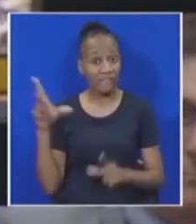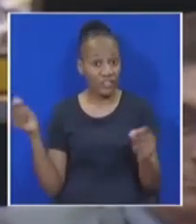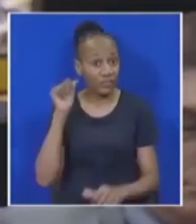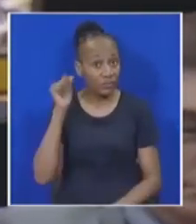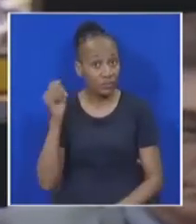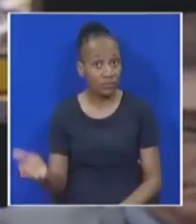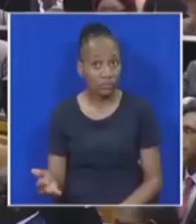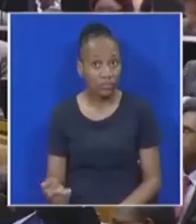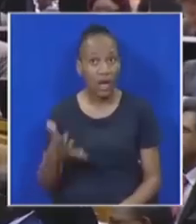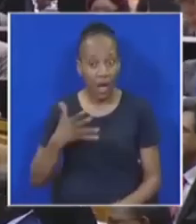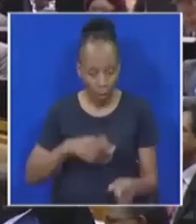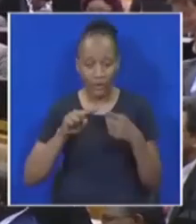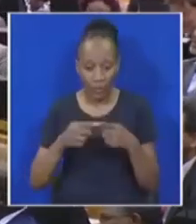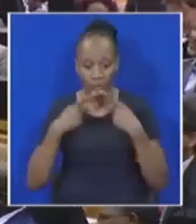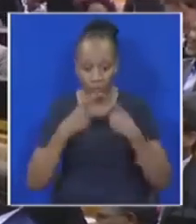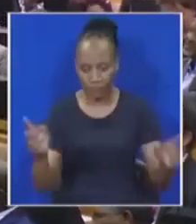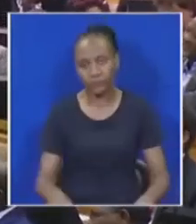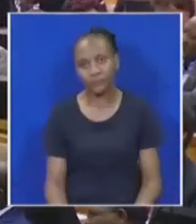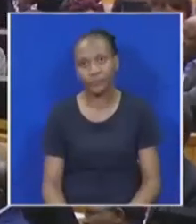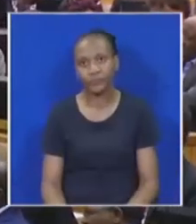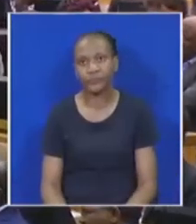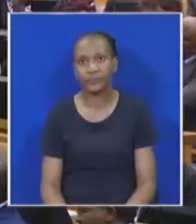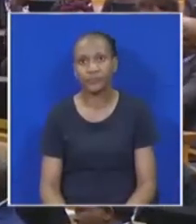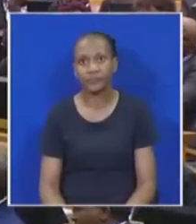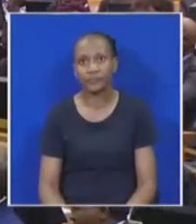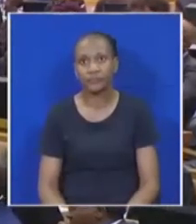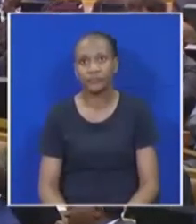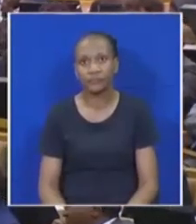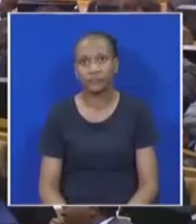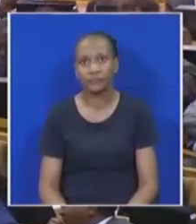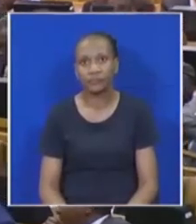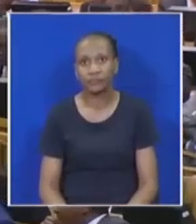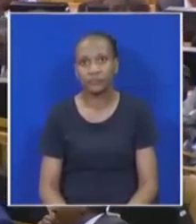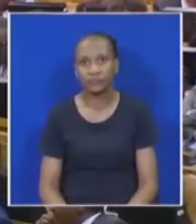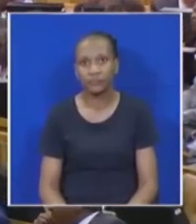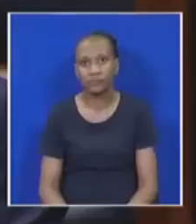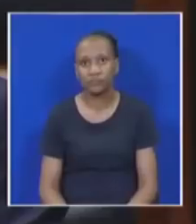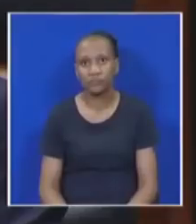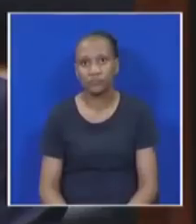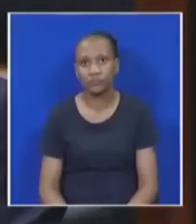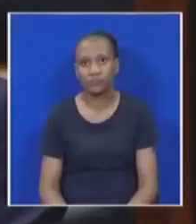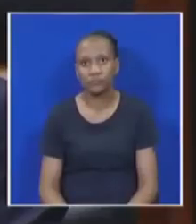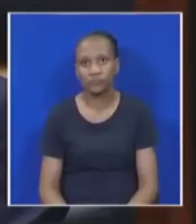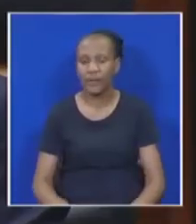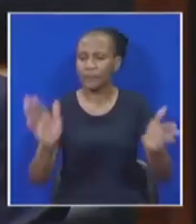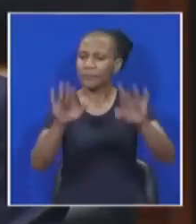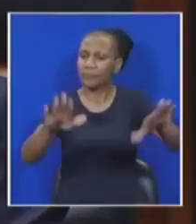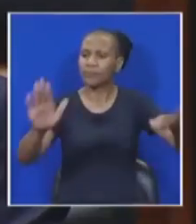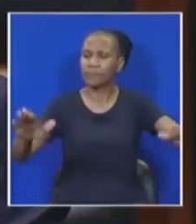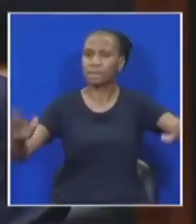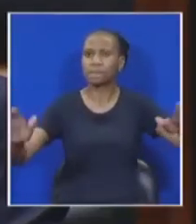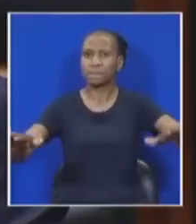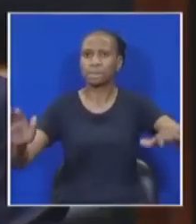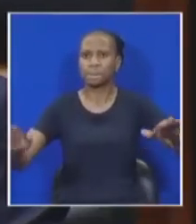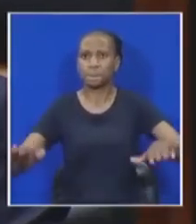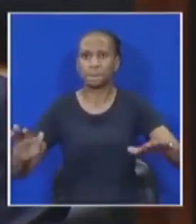No, I want to make my what's point. What's the point of order? I no, have I need your protection. Honorable members. Can you honorable call them members, to order? Allow me